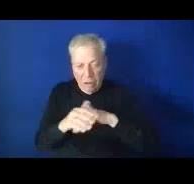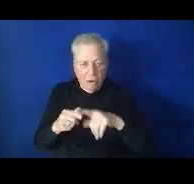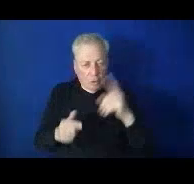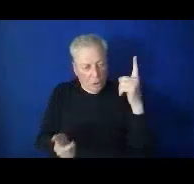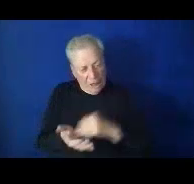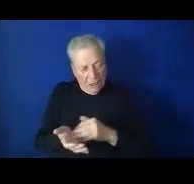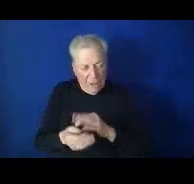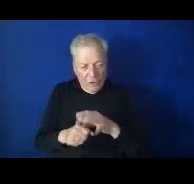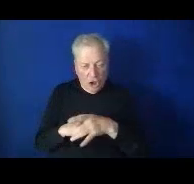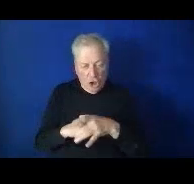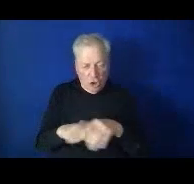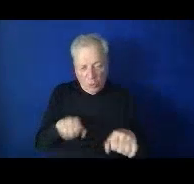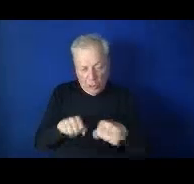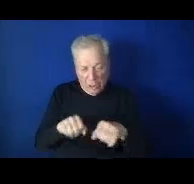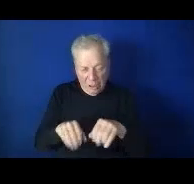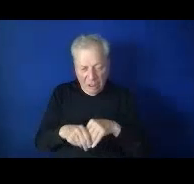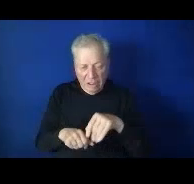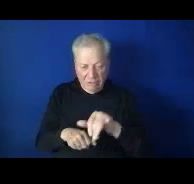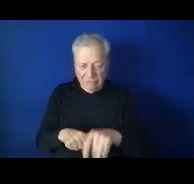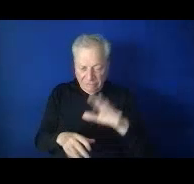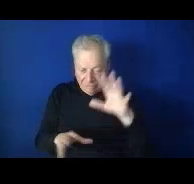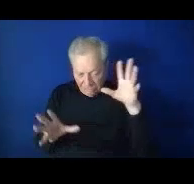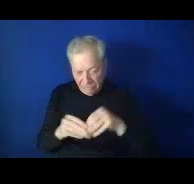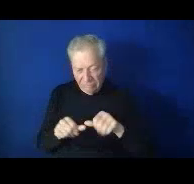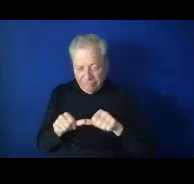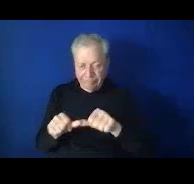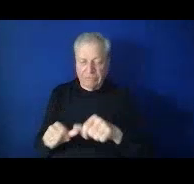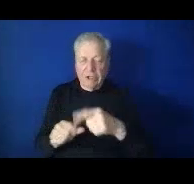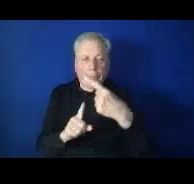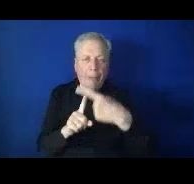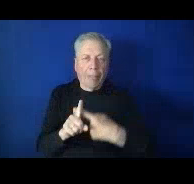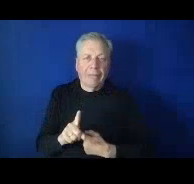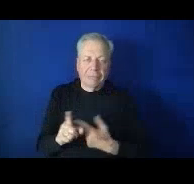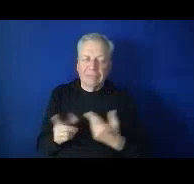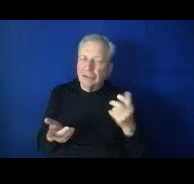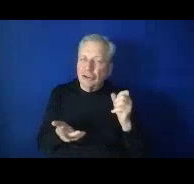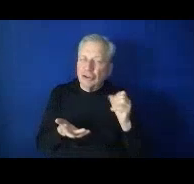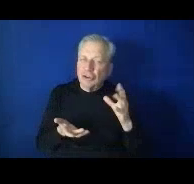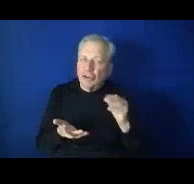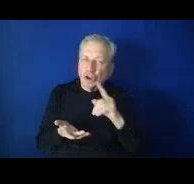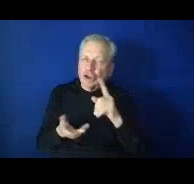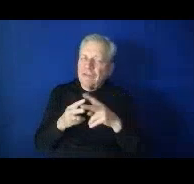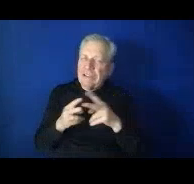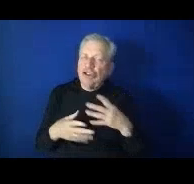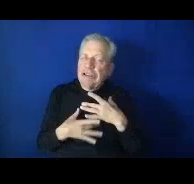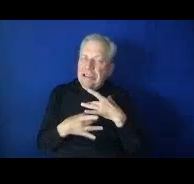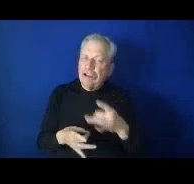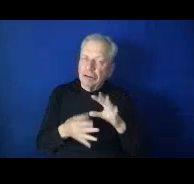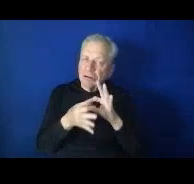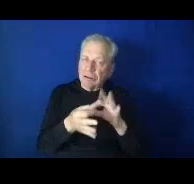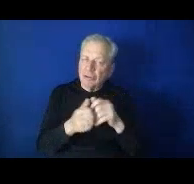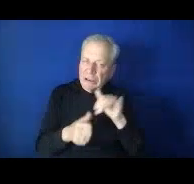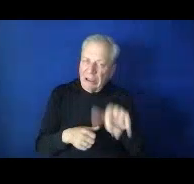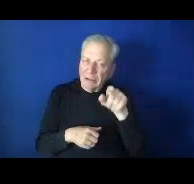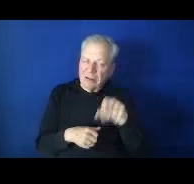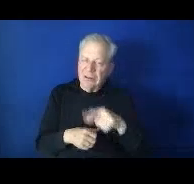of earthquakes that last months. And they're very interesting in that